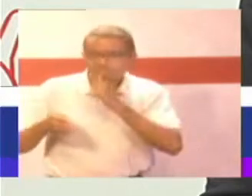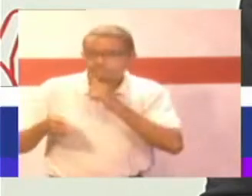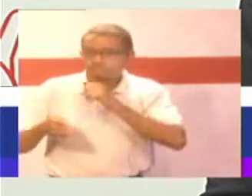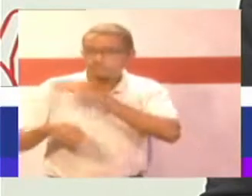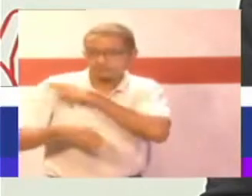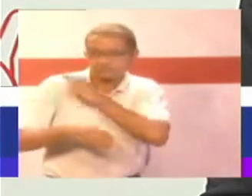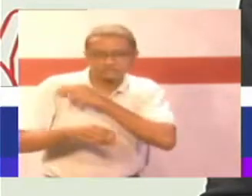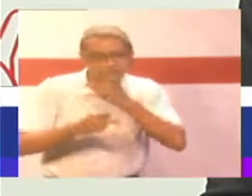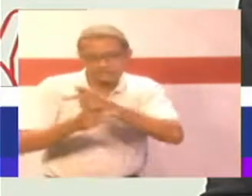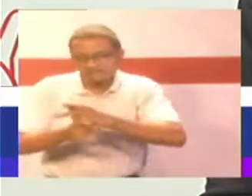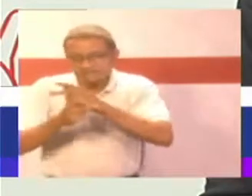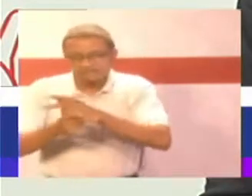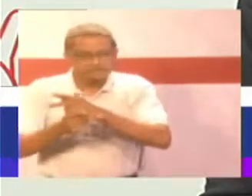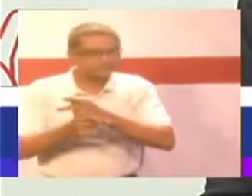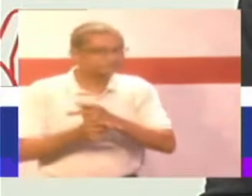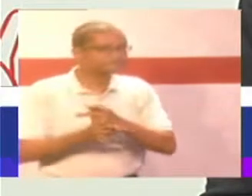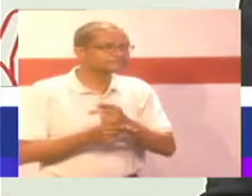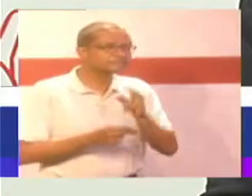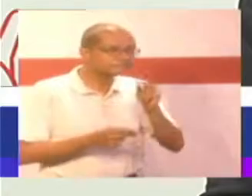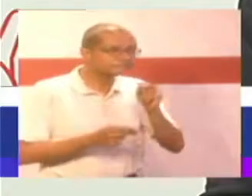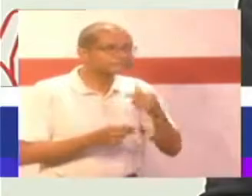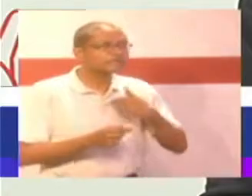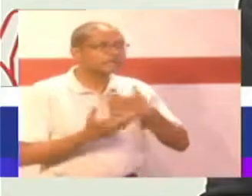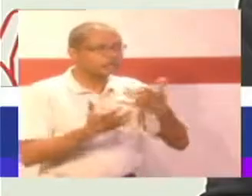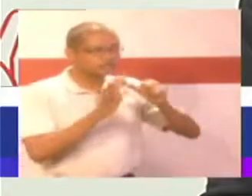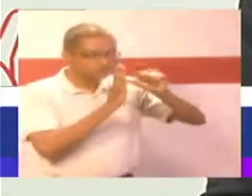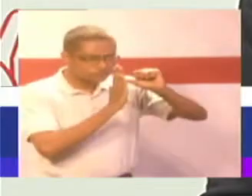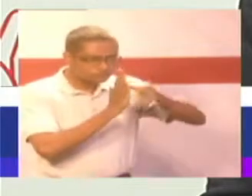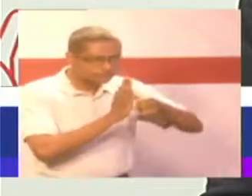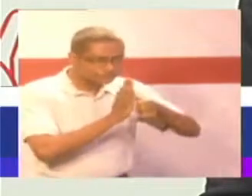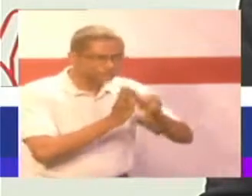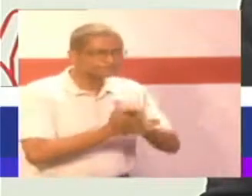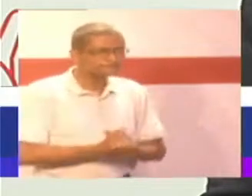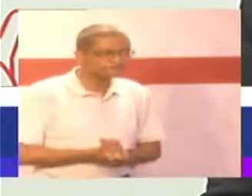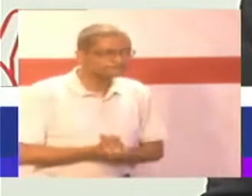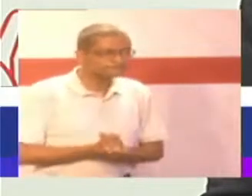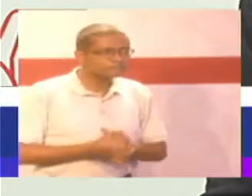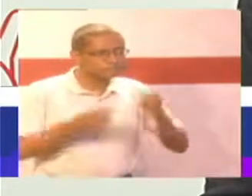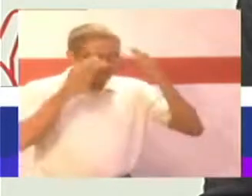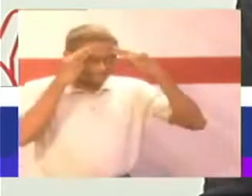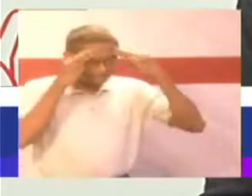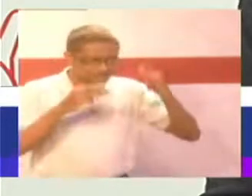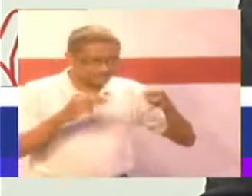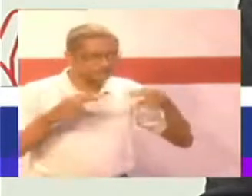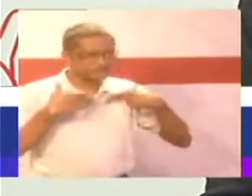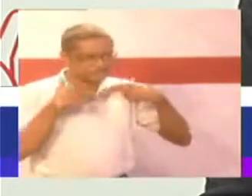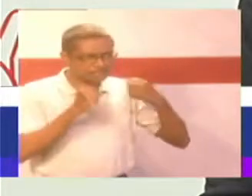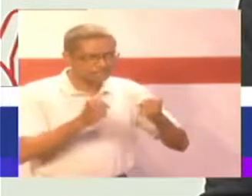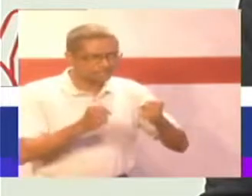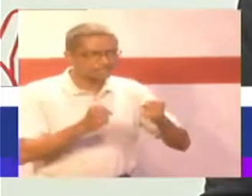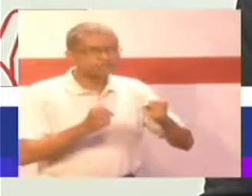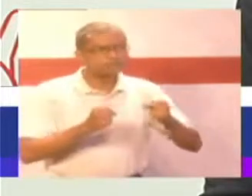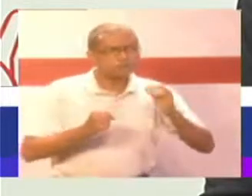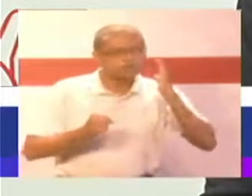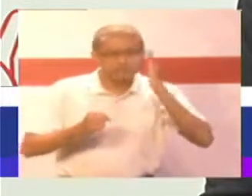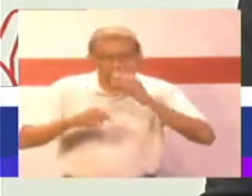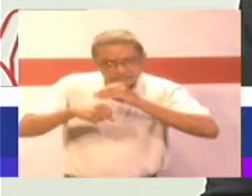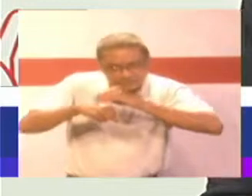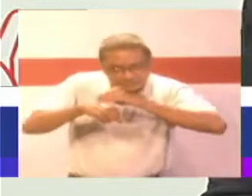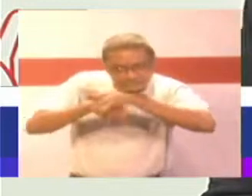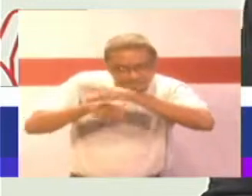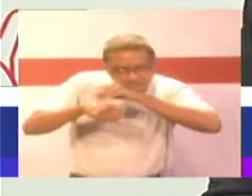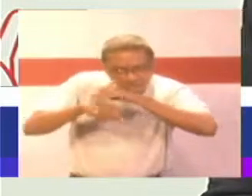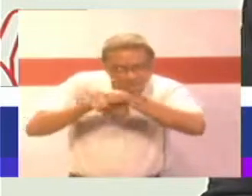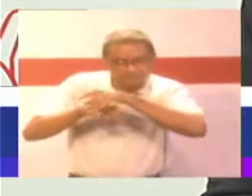a COVID-19 patient, even in the private institutions, the Ministry of Health really would guide the institution with respect to